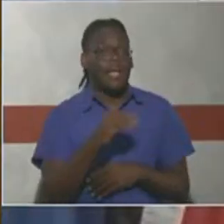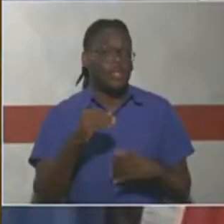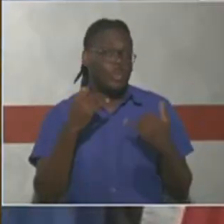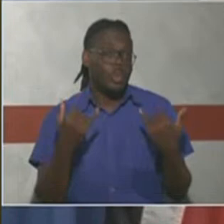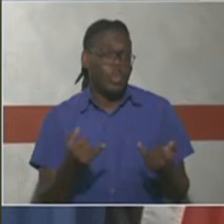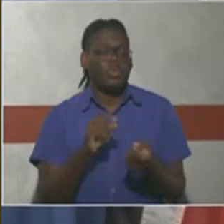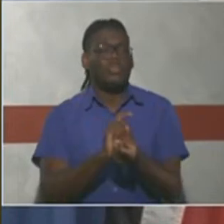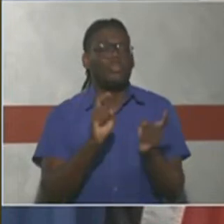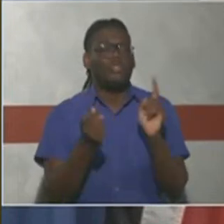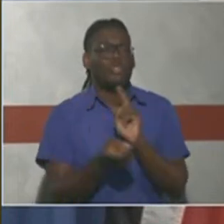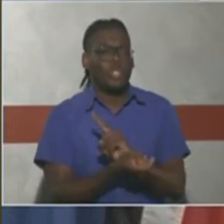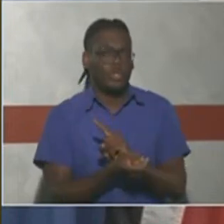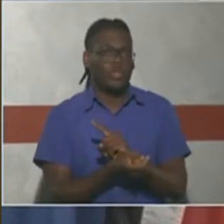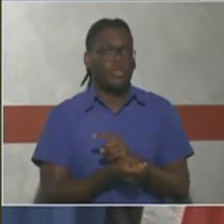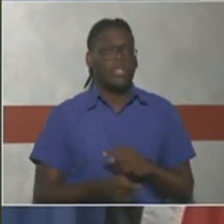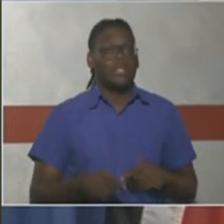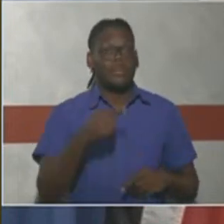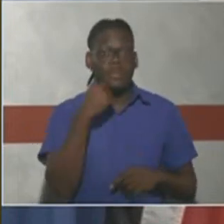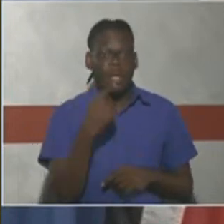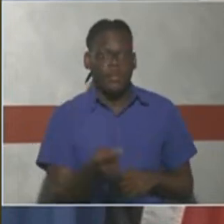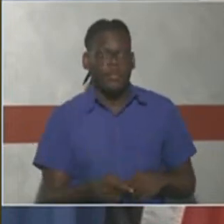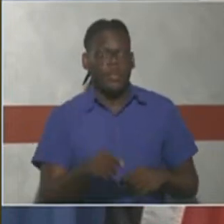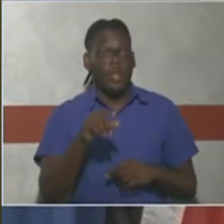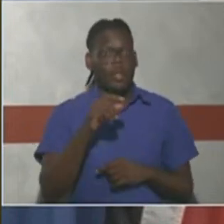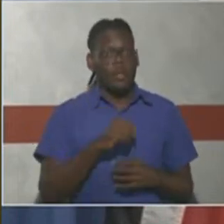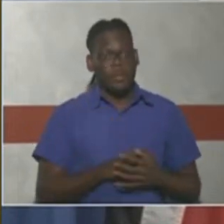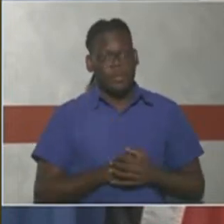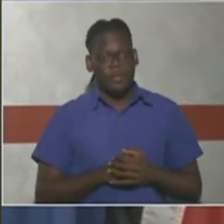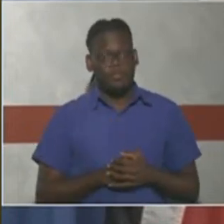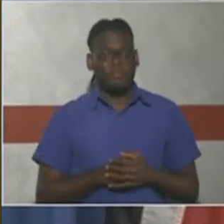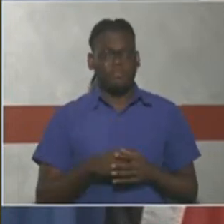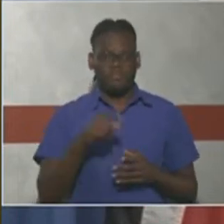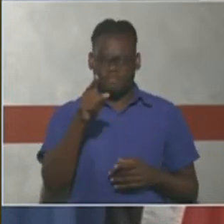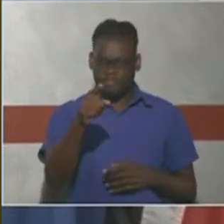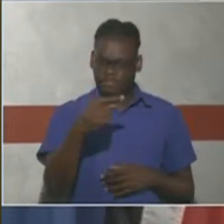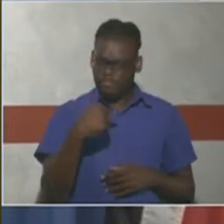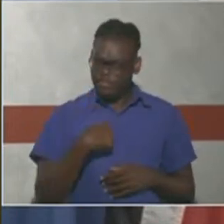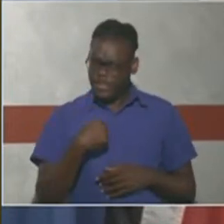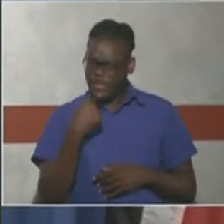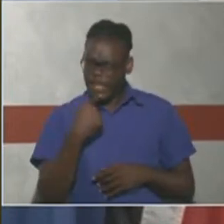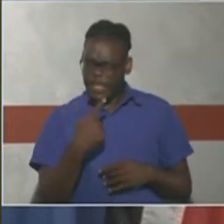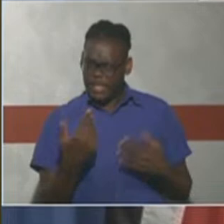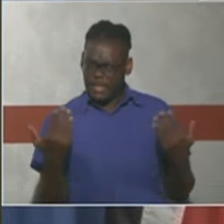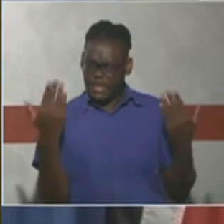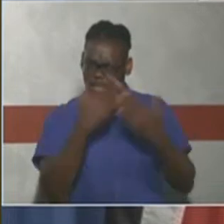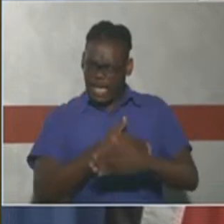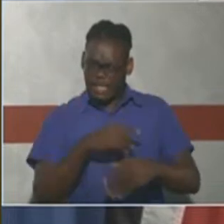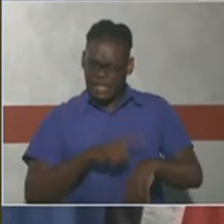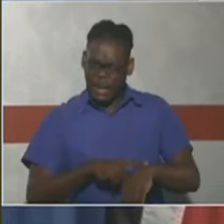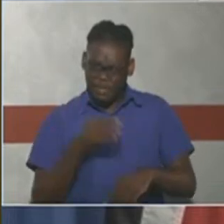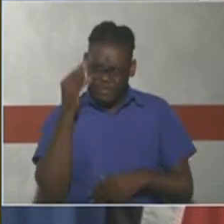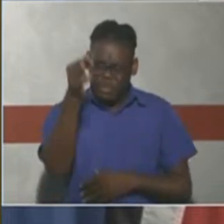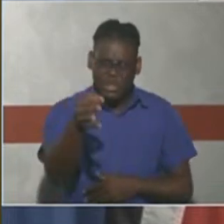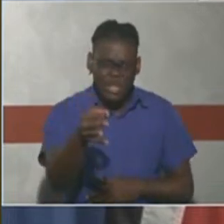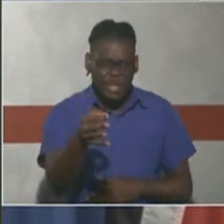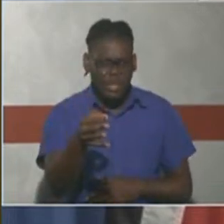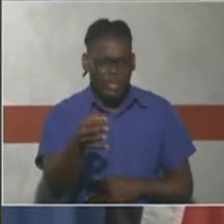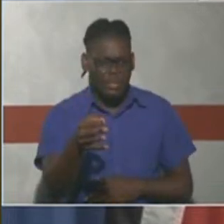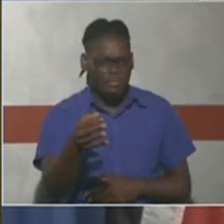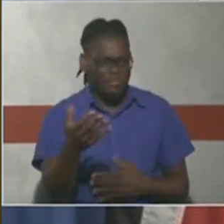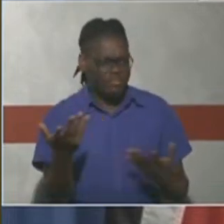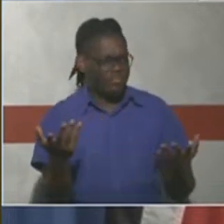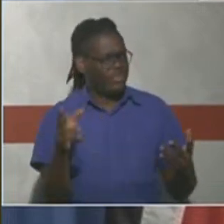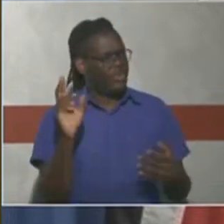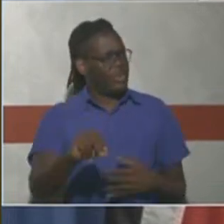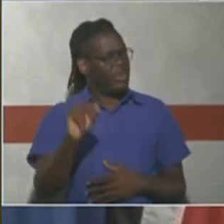You published that. I never use those words. So if you're saying what I said, you have to use the words that I said, or the paraphrasing